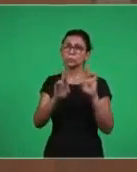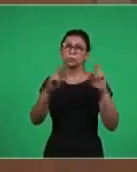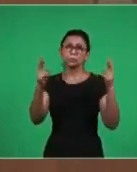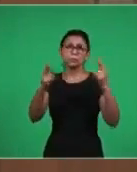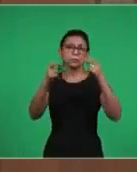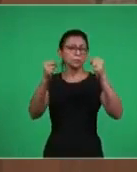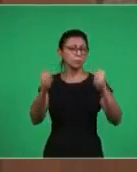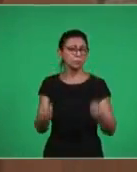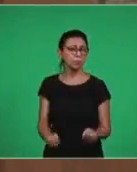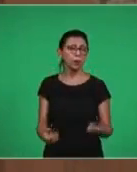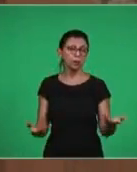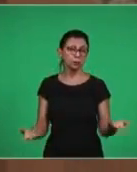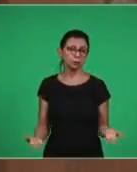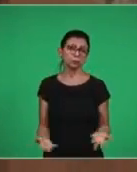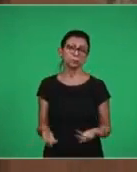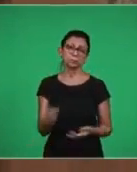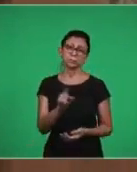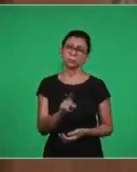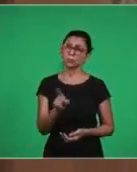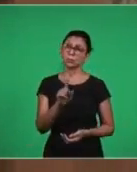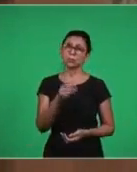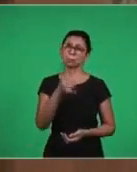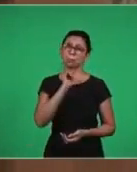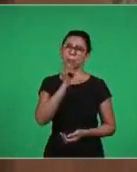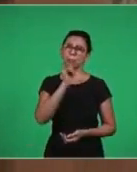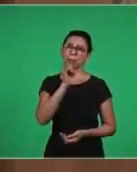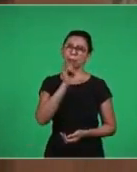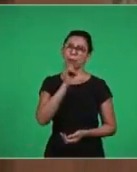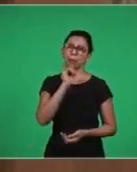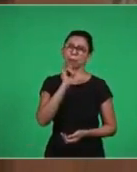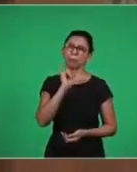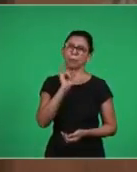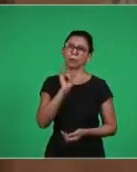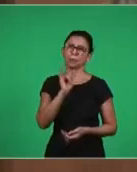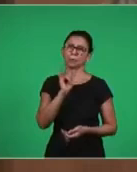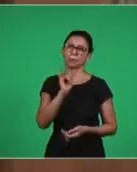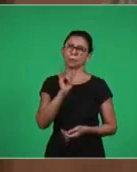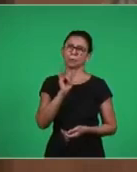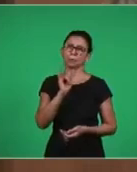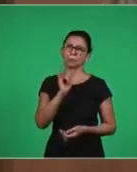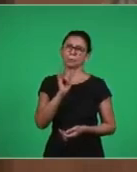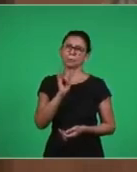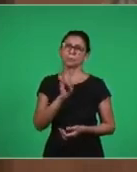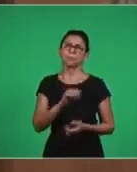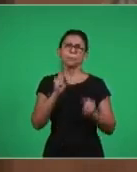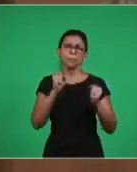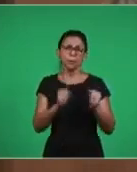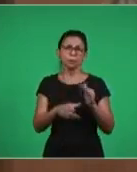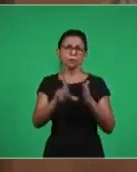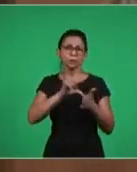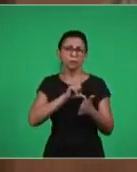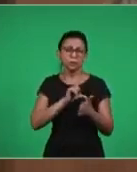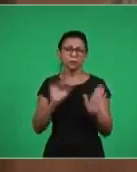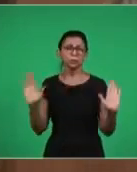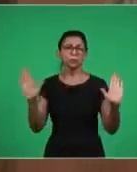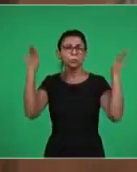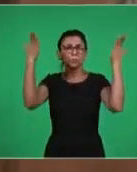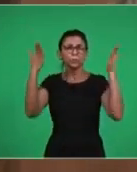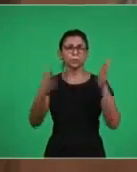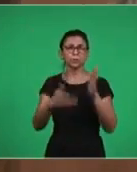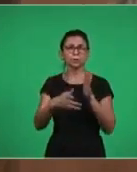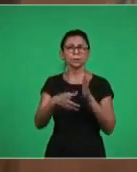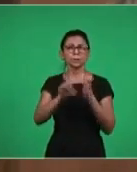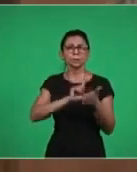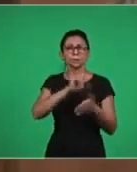this. We don't drink alcohol, so there's no problem. We can do it before or after.